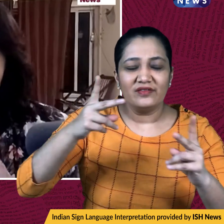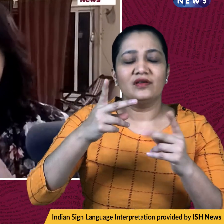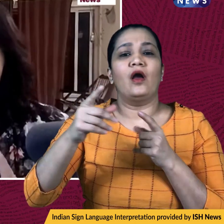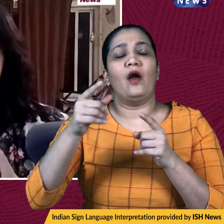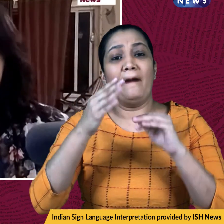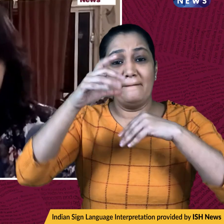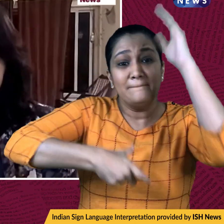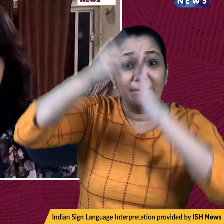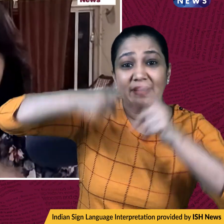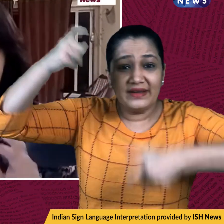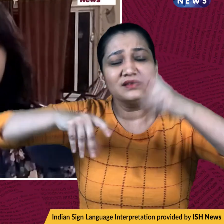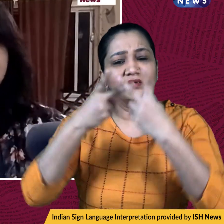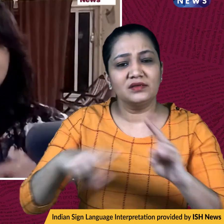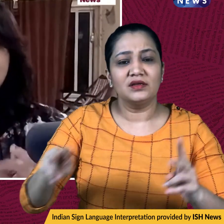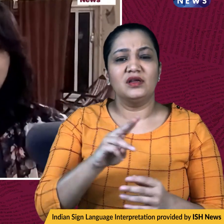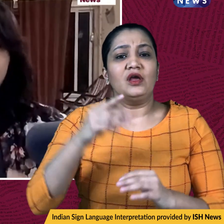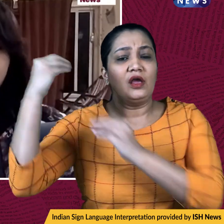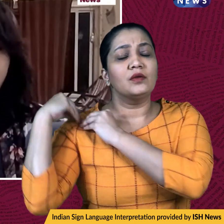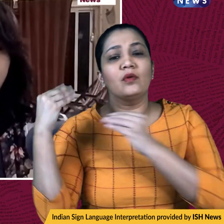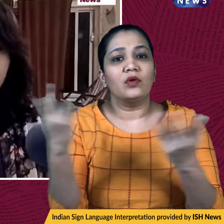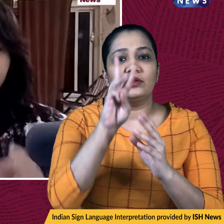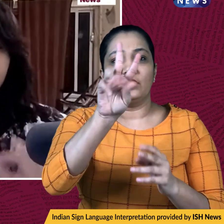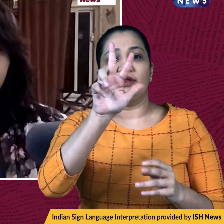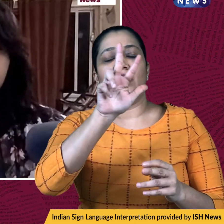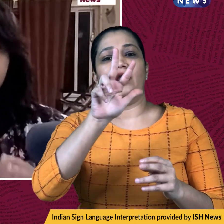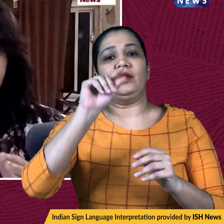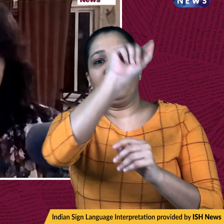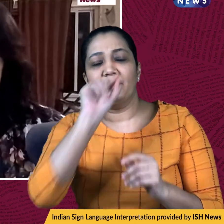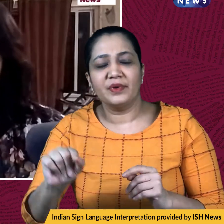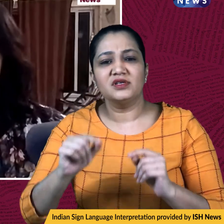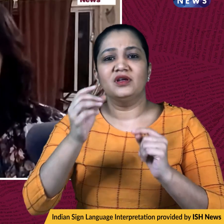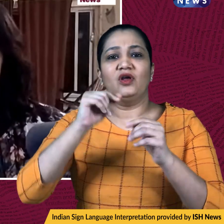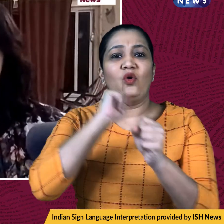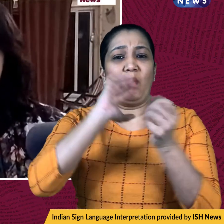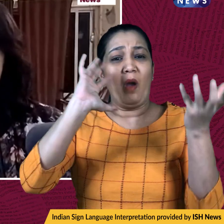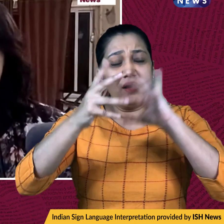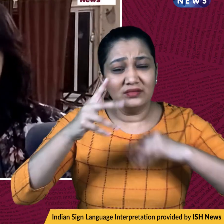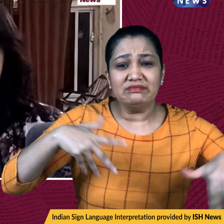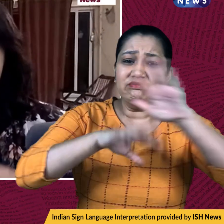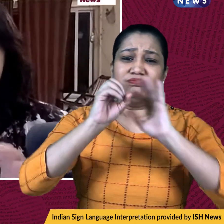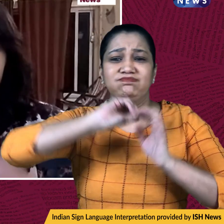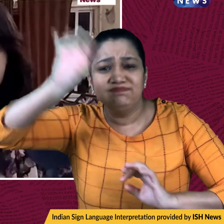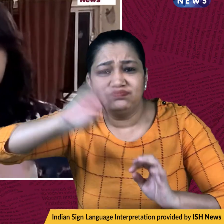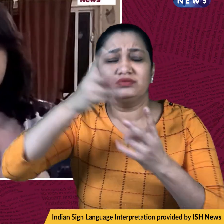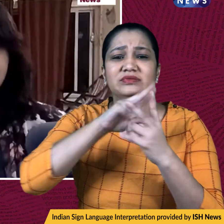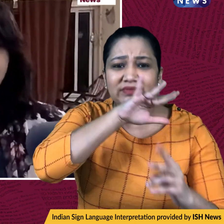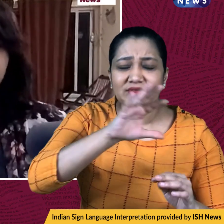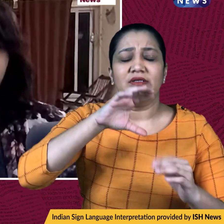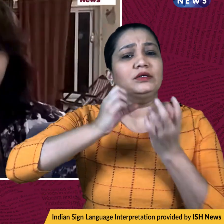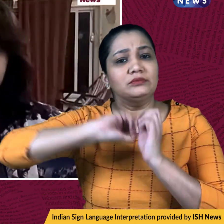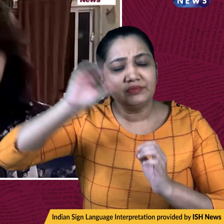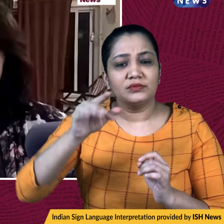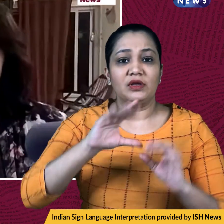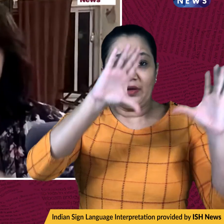buildings are responsible for 38% of global emissions. Now, the WEF has said that in order to limit